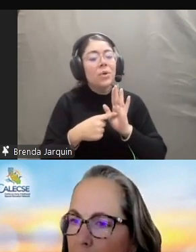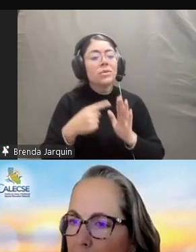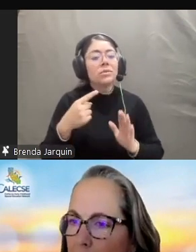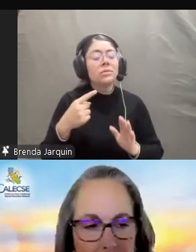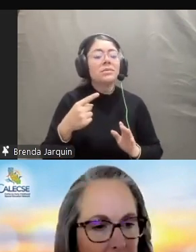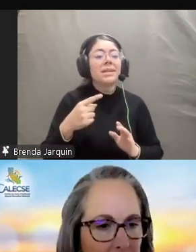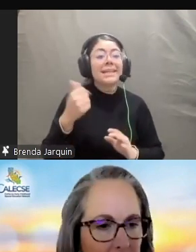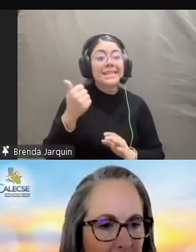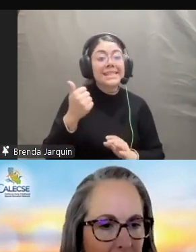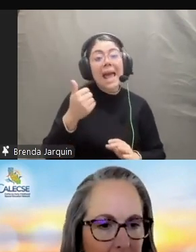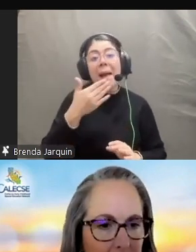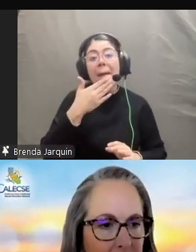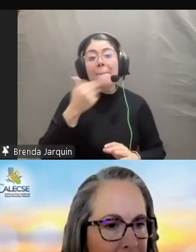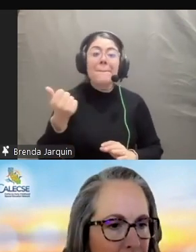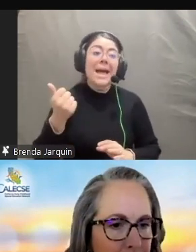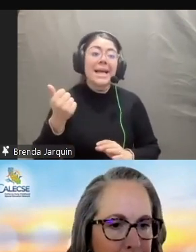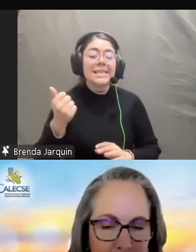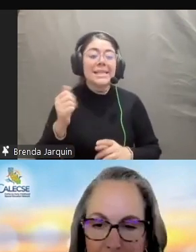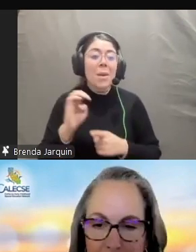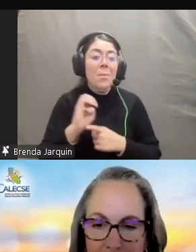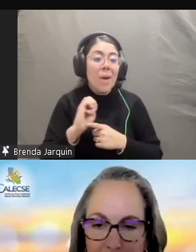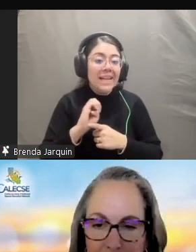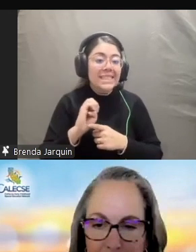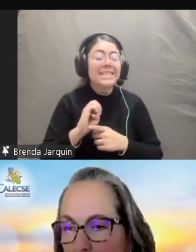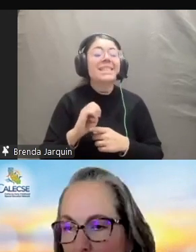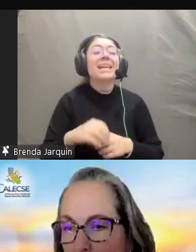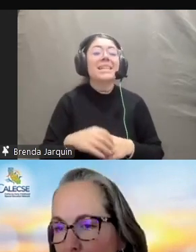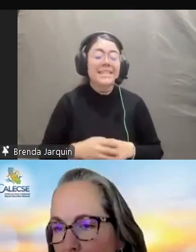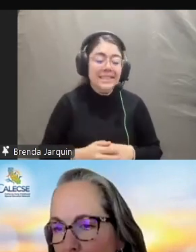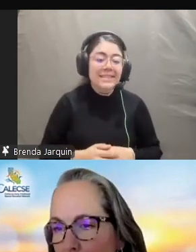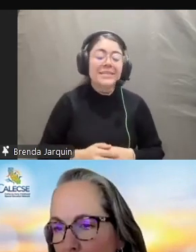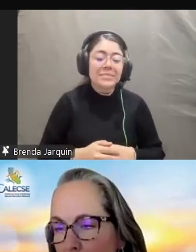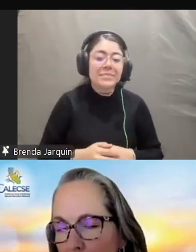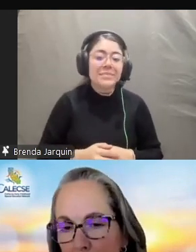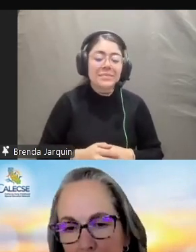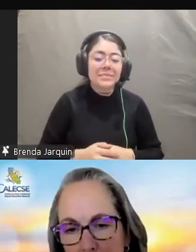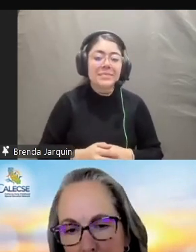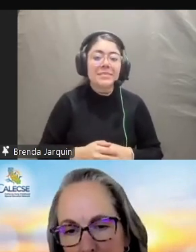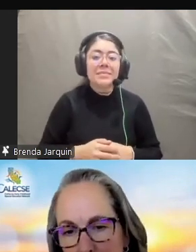Also helpful. Again, you may already have your